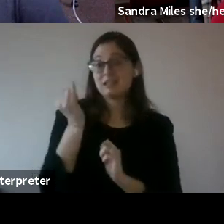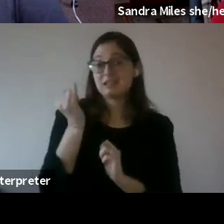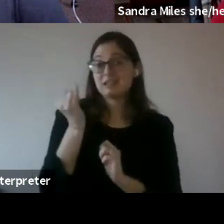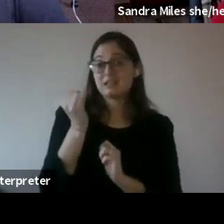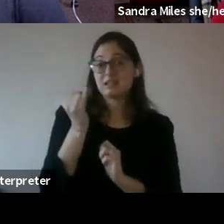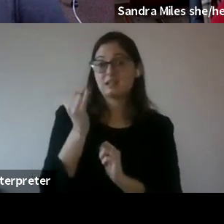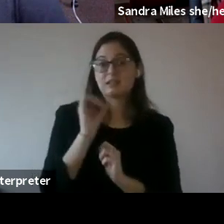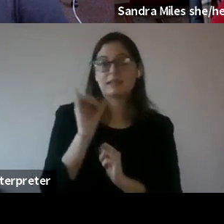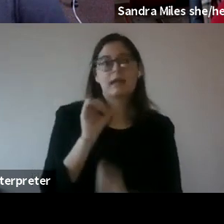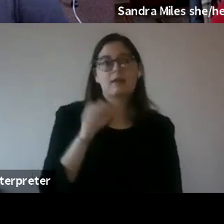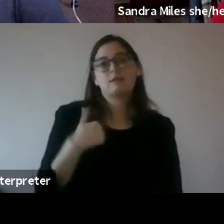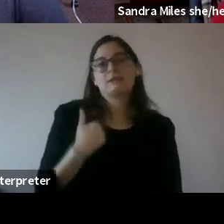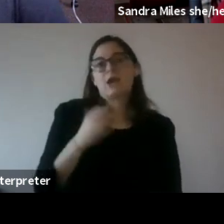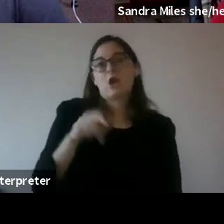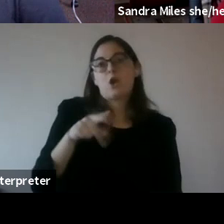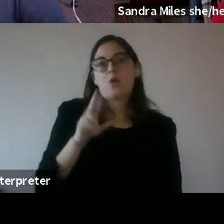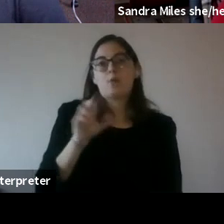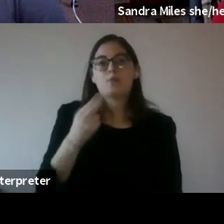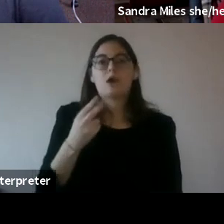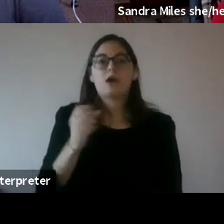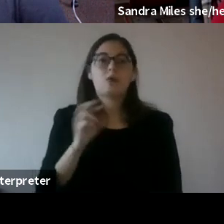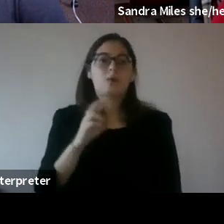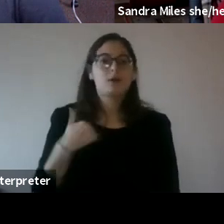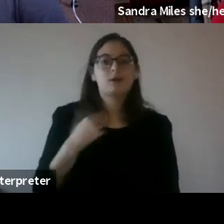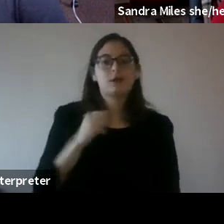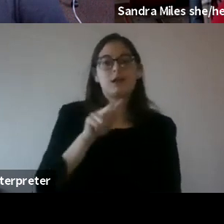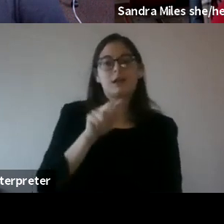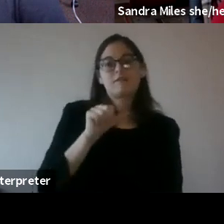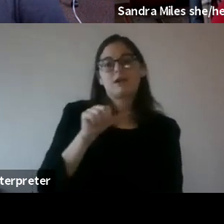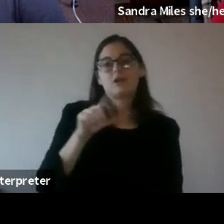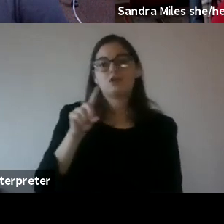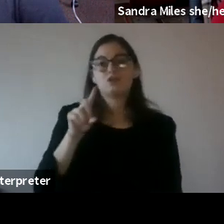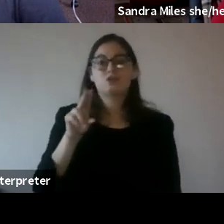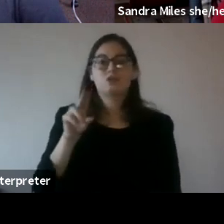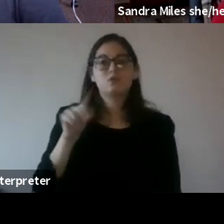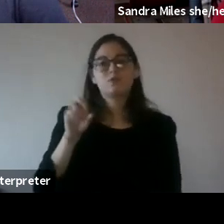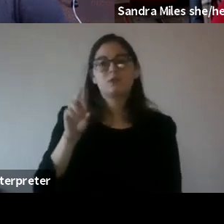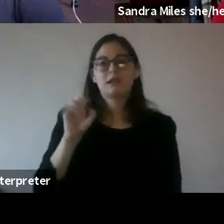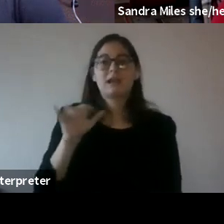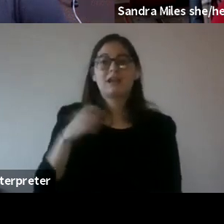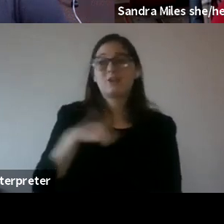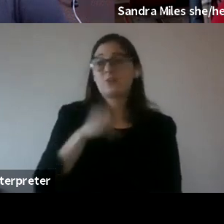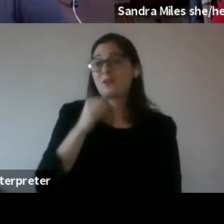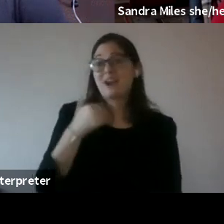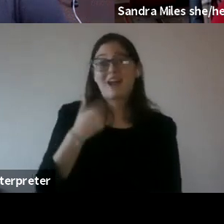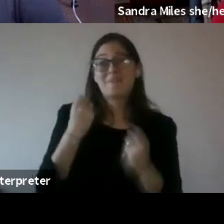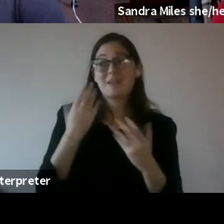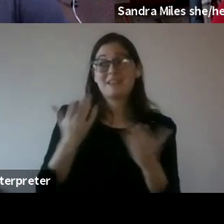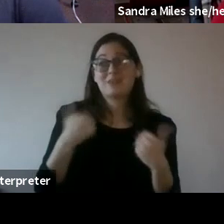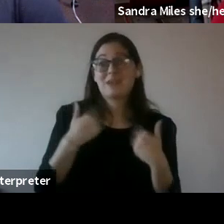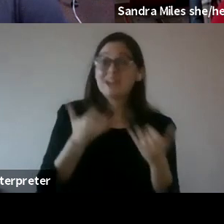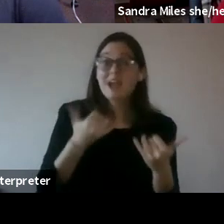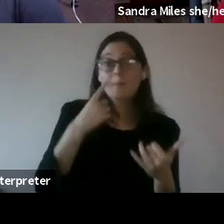young Oprah Winfrey or a young Ava DuVernay, then we wouldn't have a lot of the things that we have now,